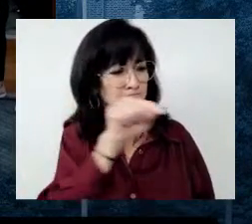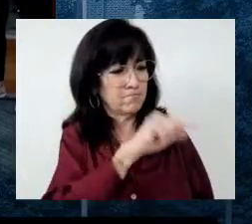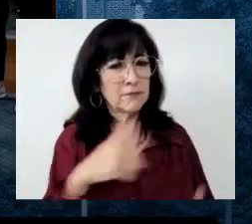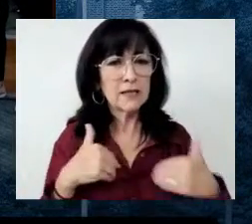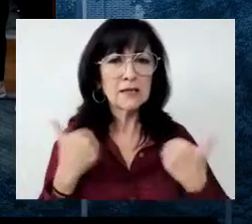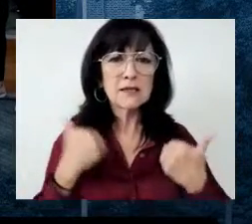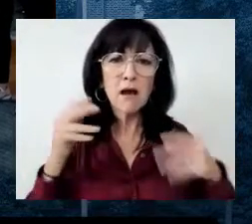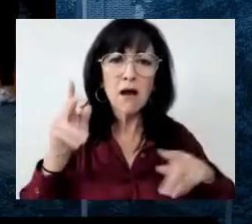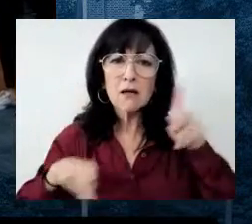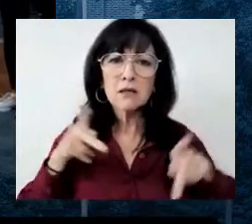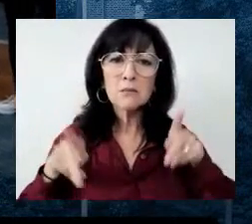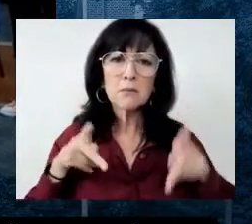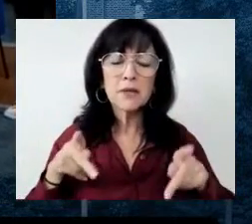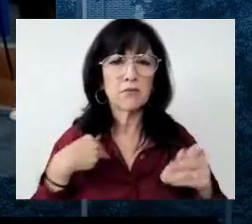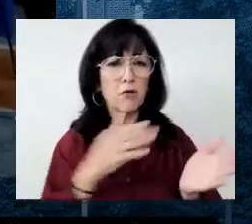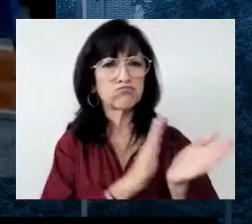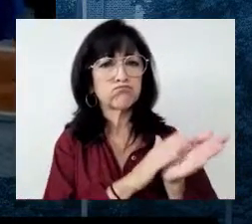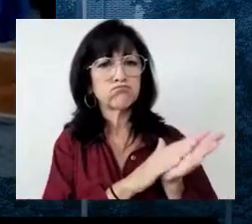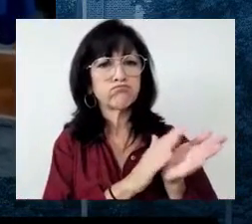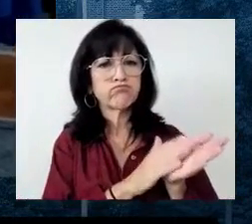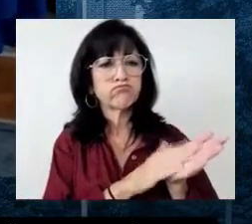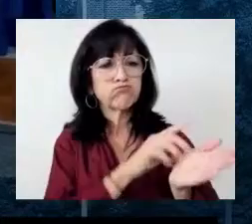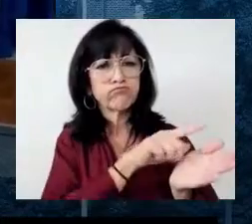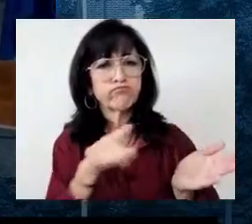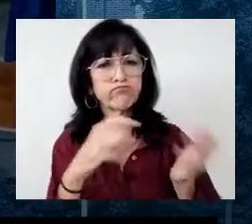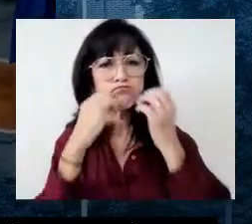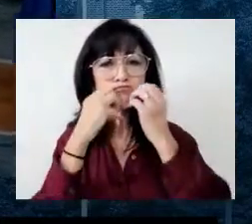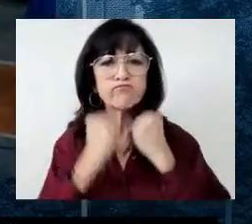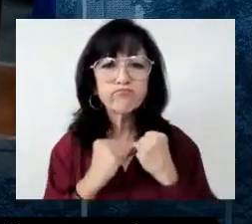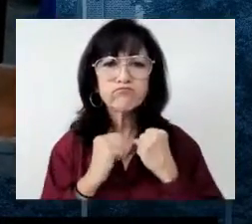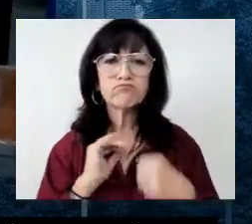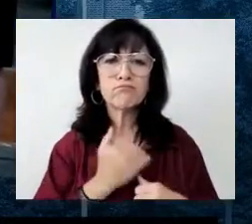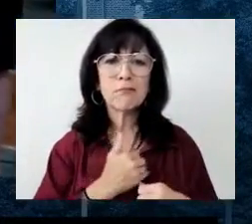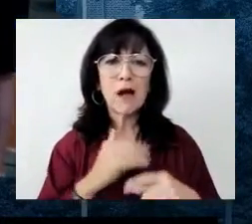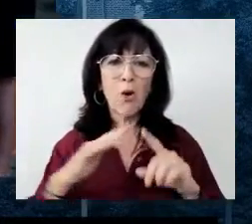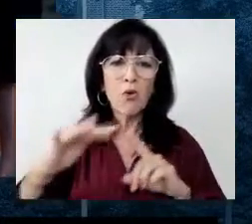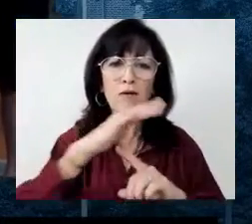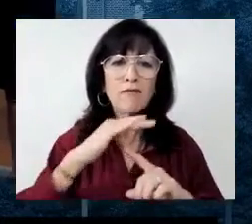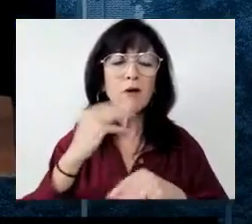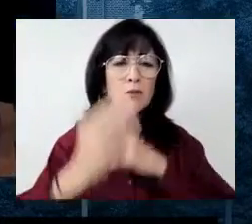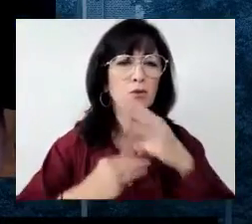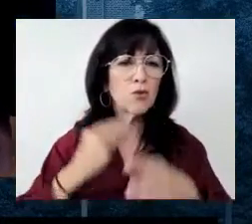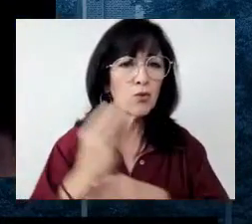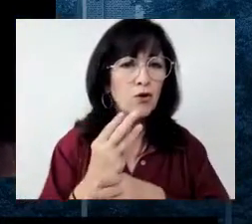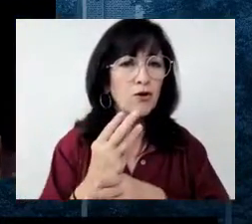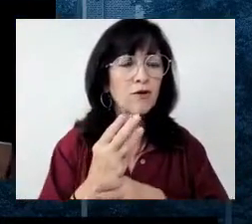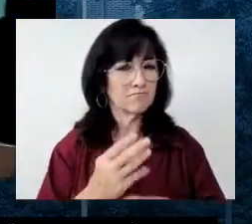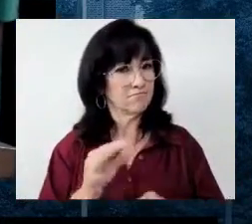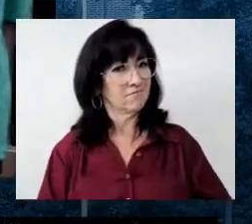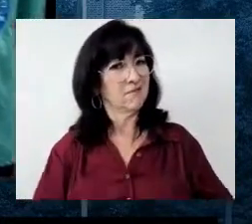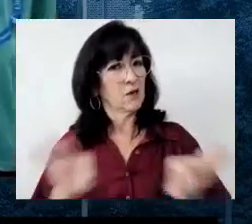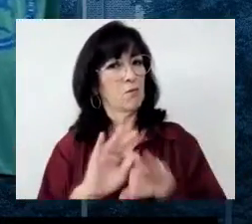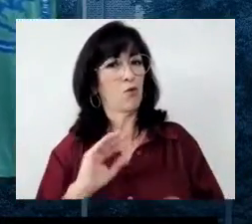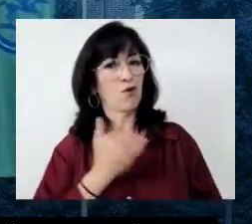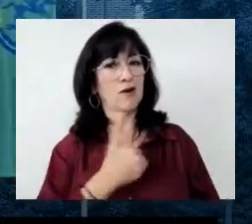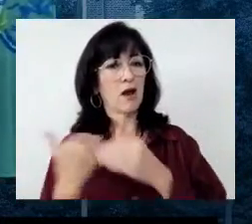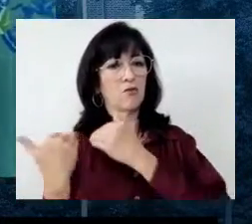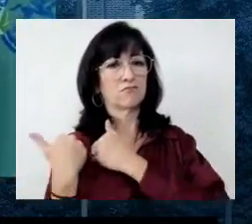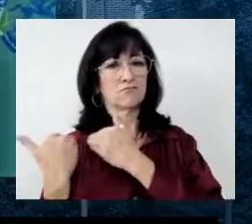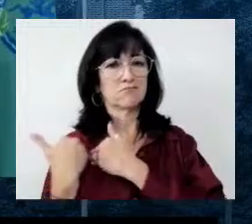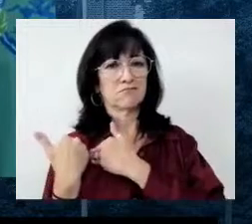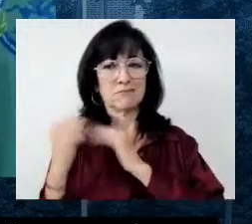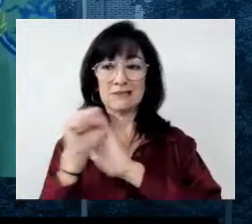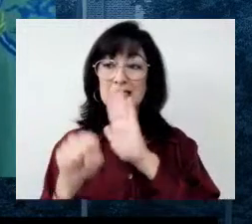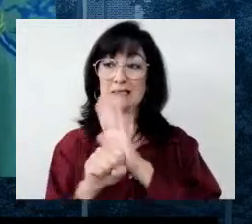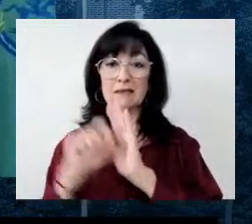of the most important objectives that we have here in state government is to make our state as environmentally